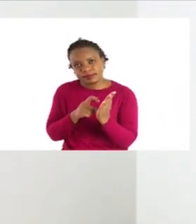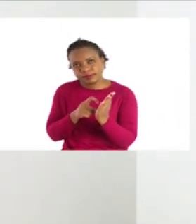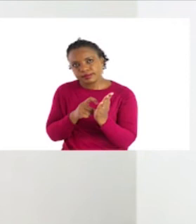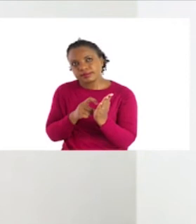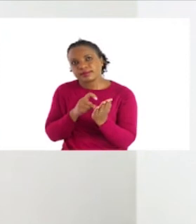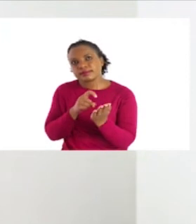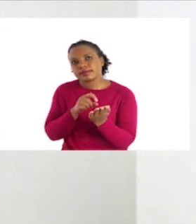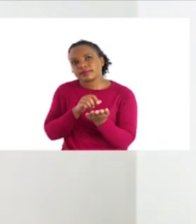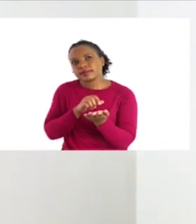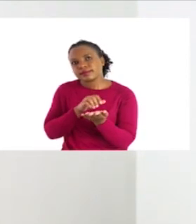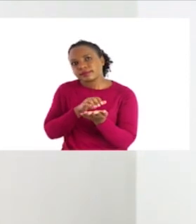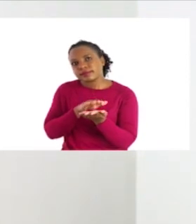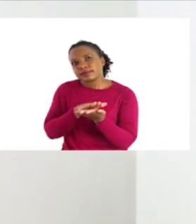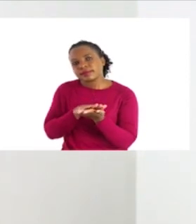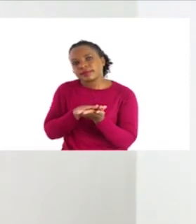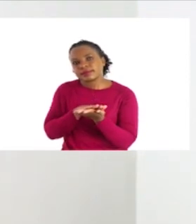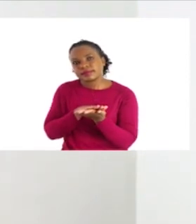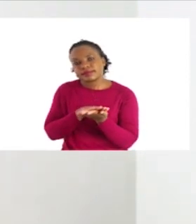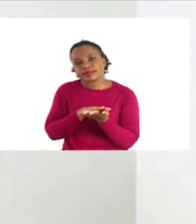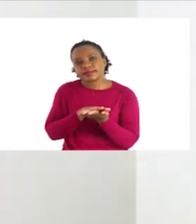to sanitize our hands.